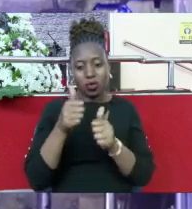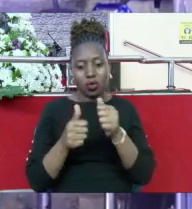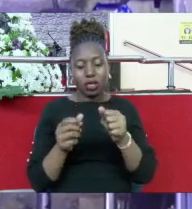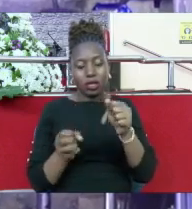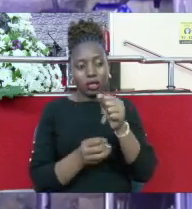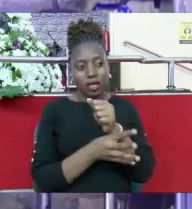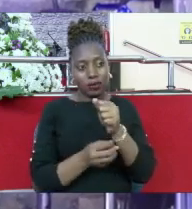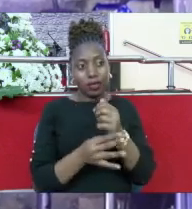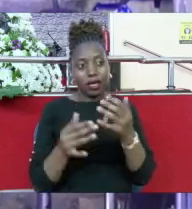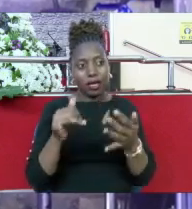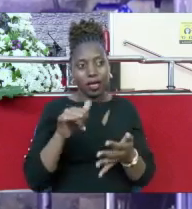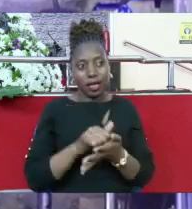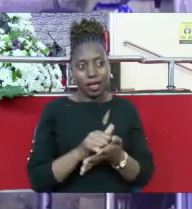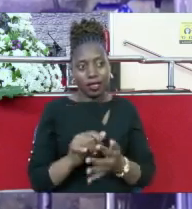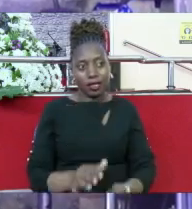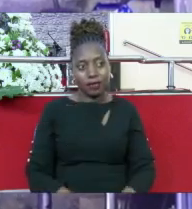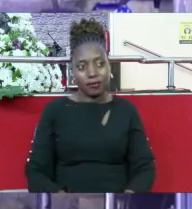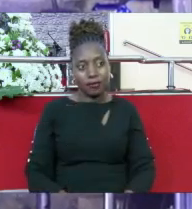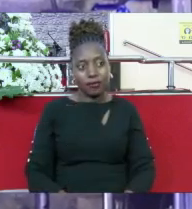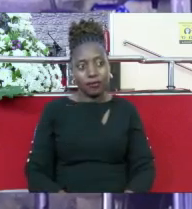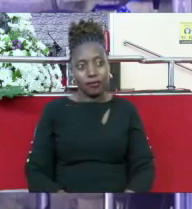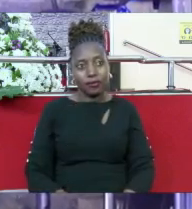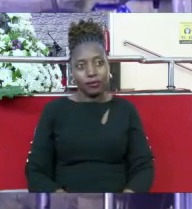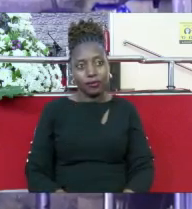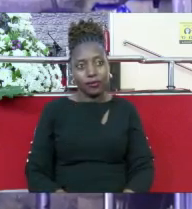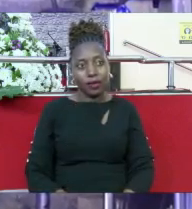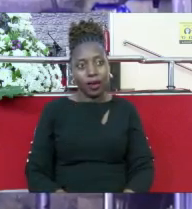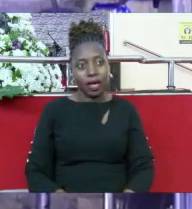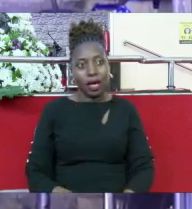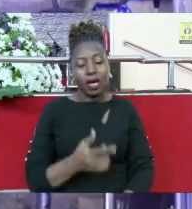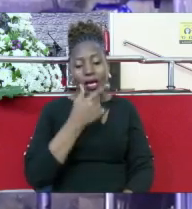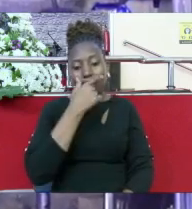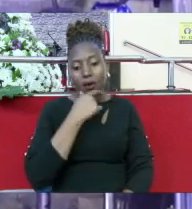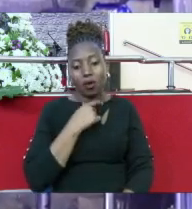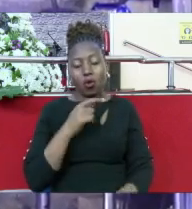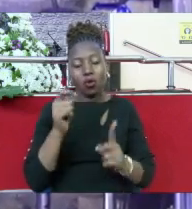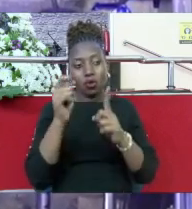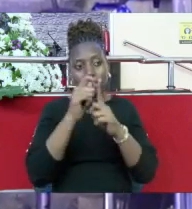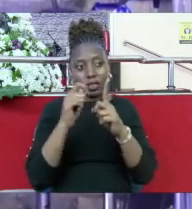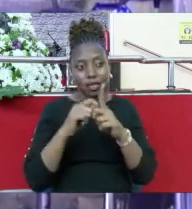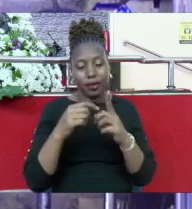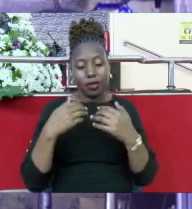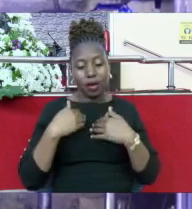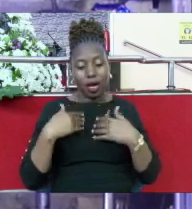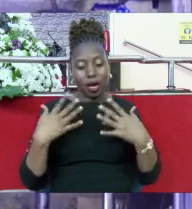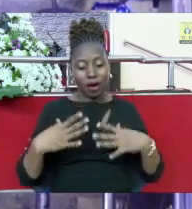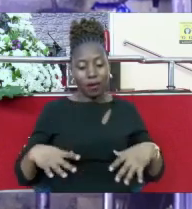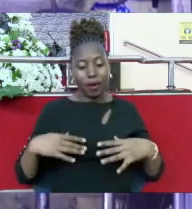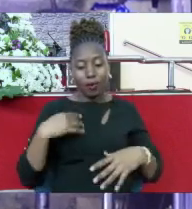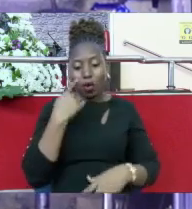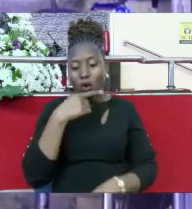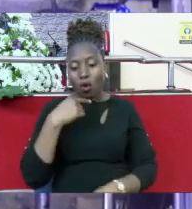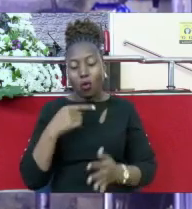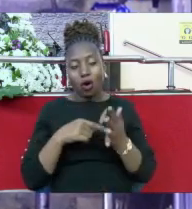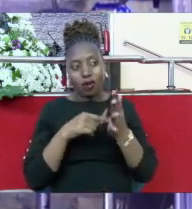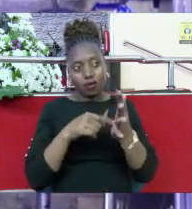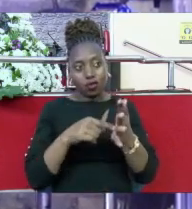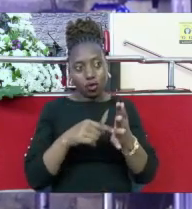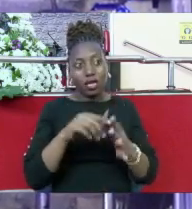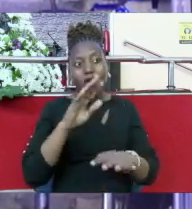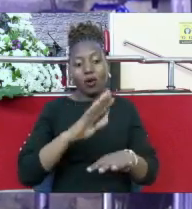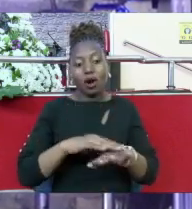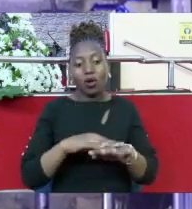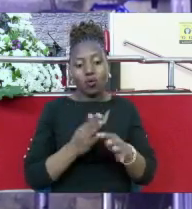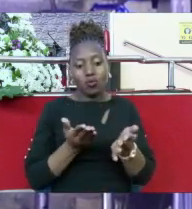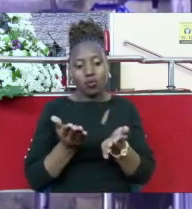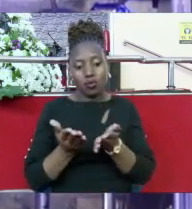being in the Old Testament, we have people who have shown us that they were good stewards. Katika agano la